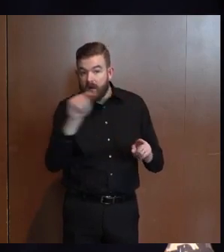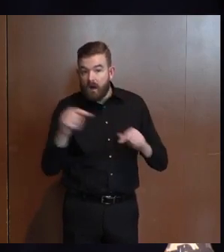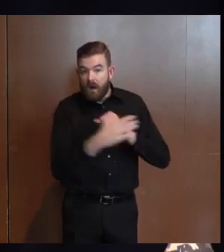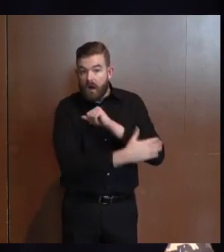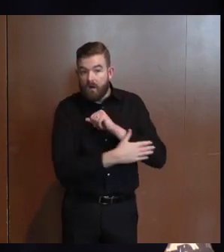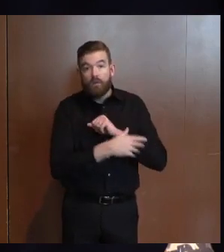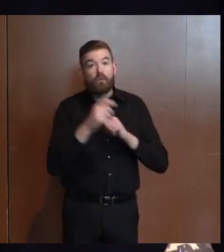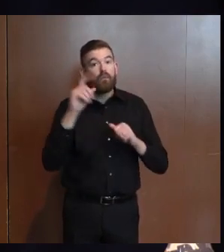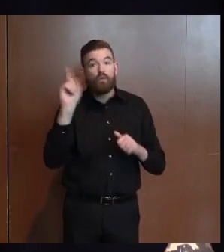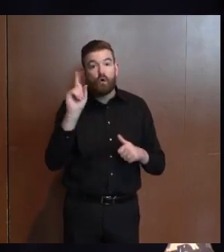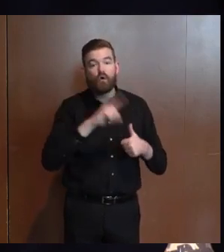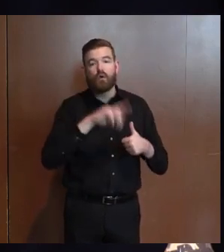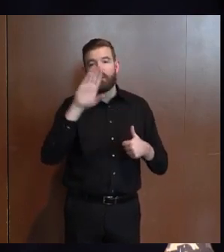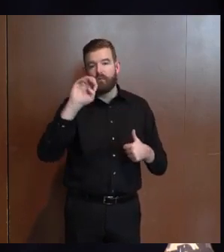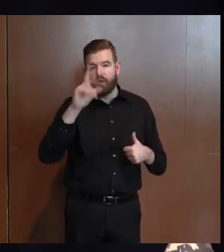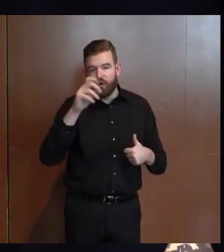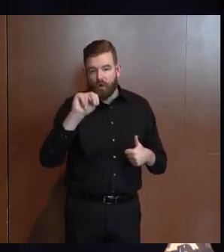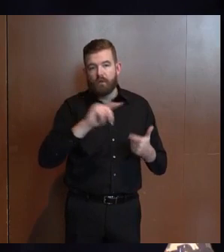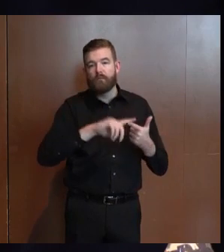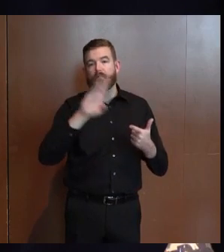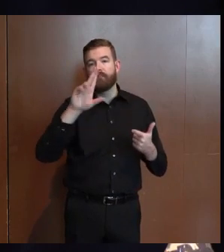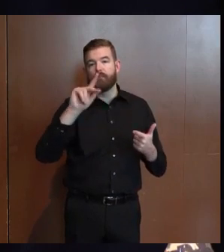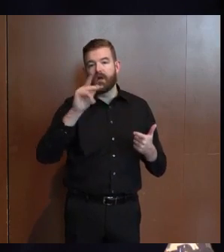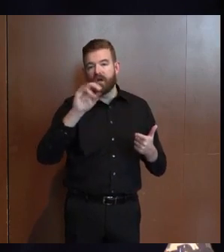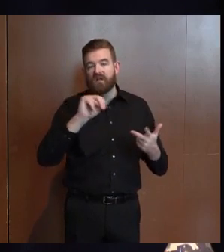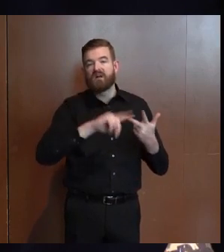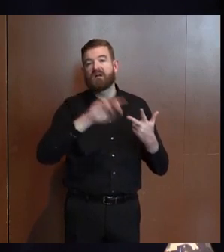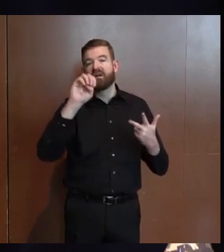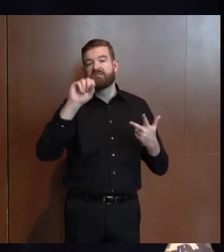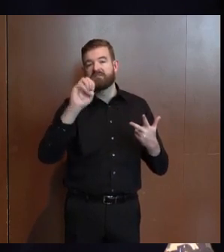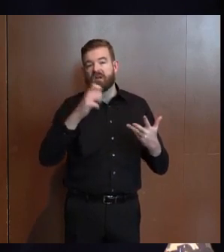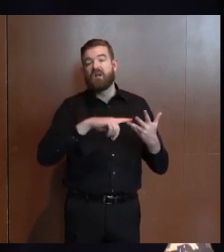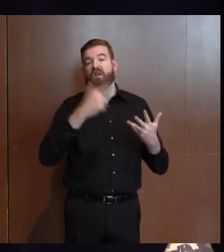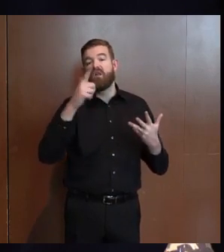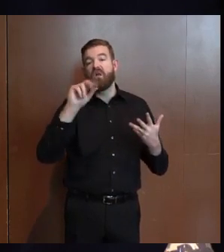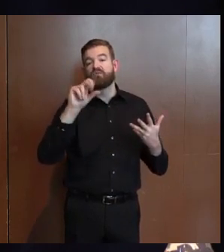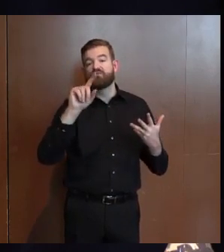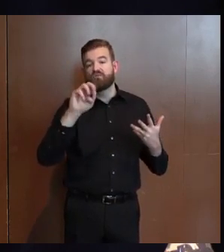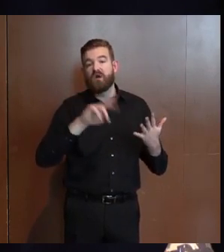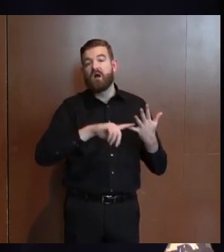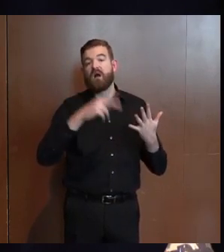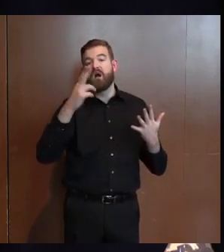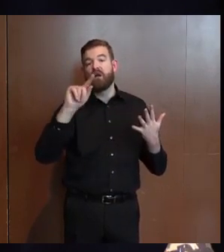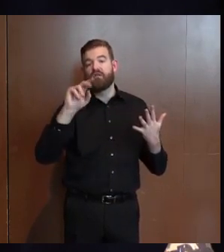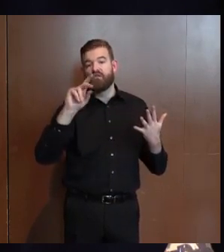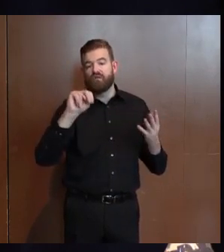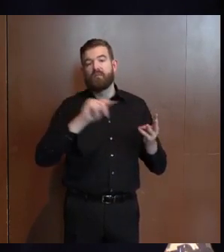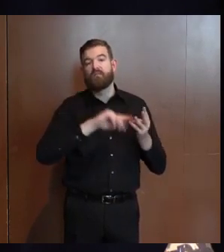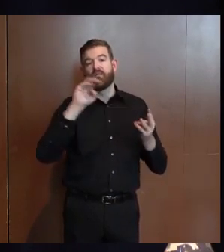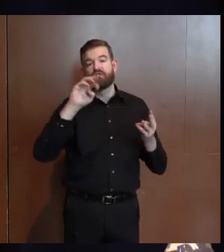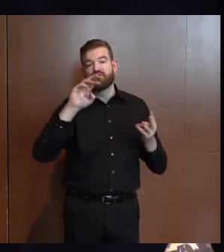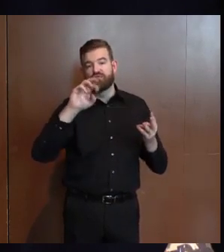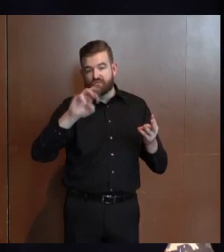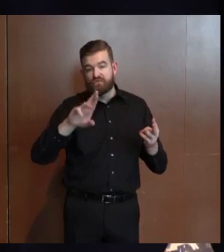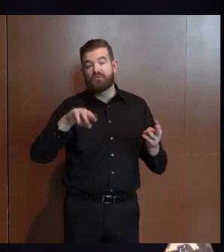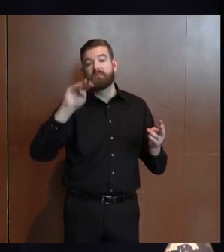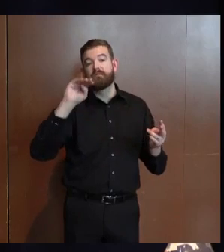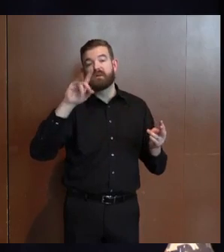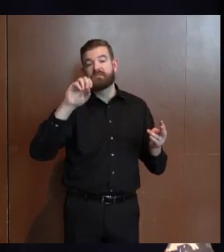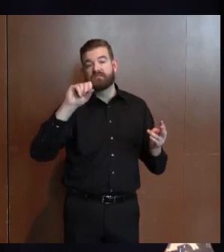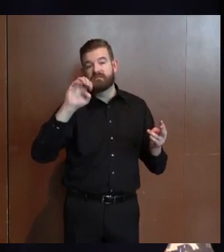Bergen, Burlington, Essex, Gloucester, Hudson, Mercer, Middlesex, Monmouth, Morris, Ocean,